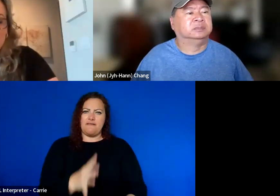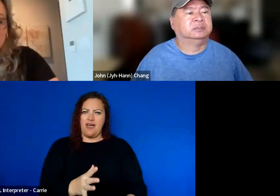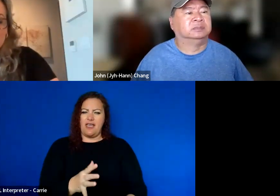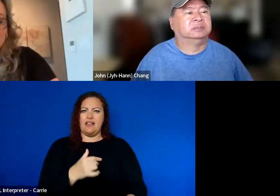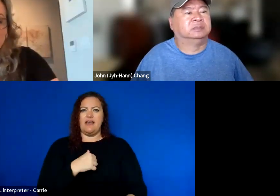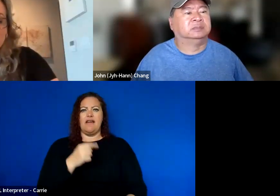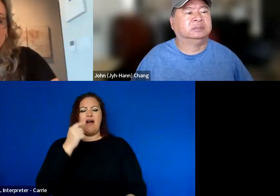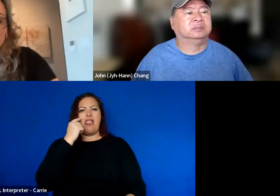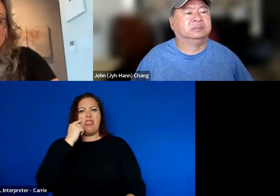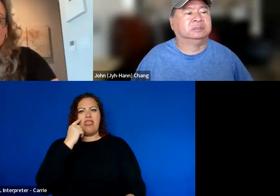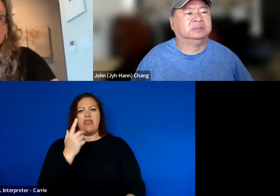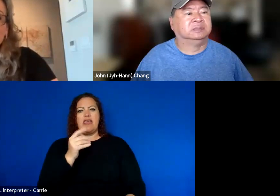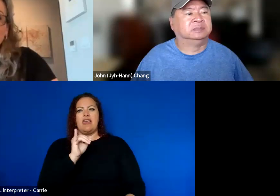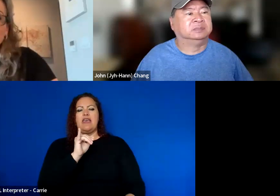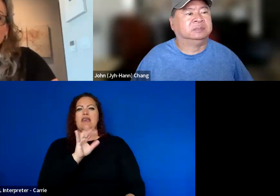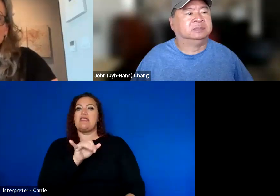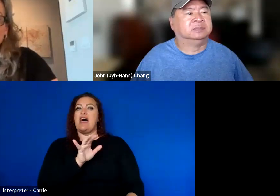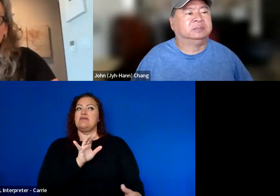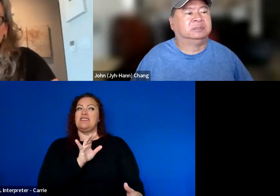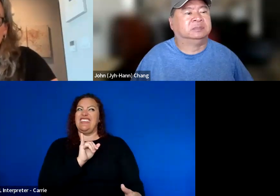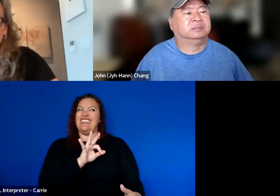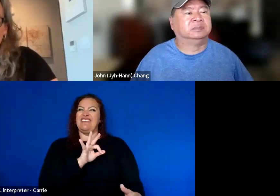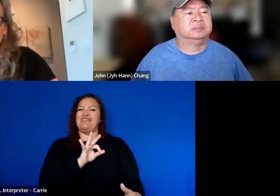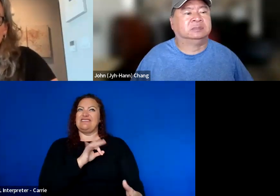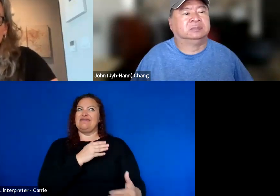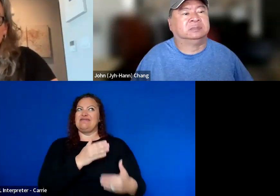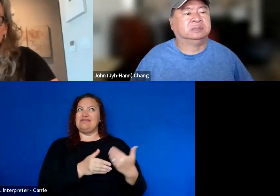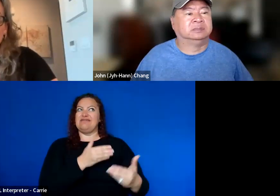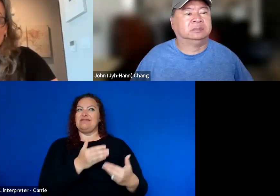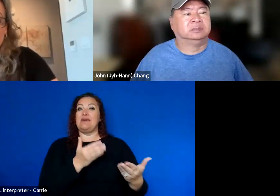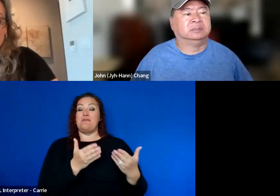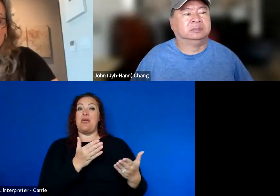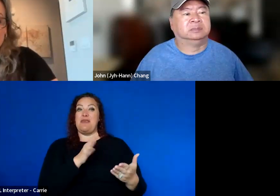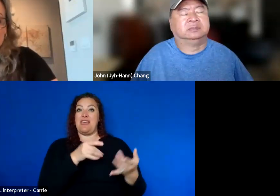that if it reaches a point, however, and it sounds like it might have,